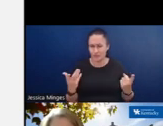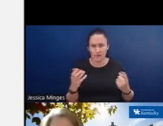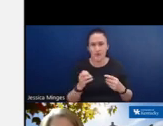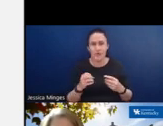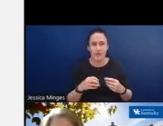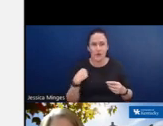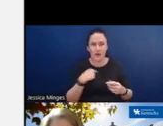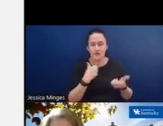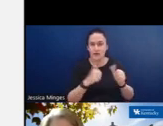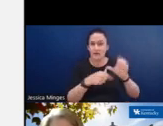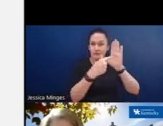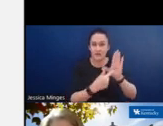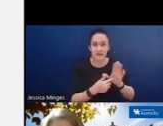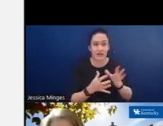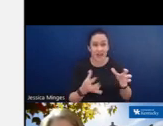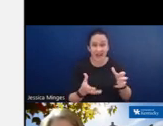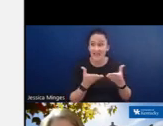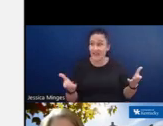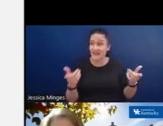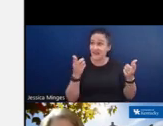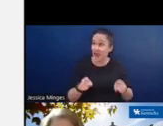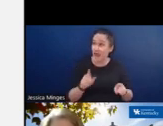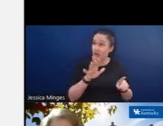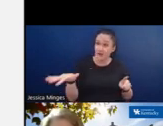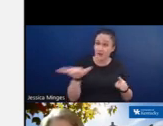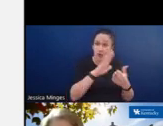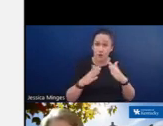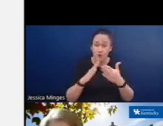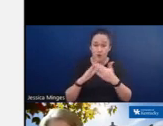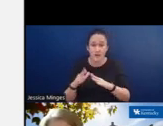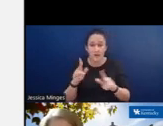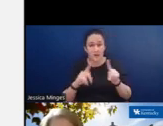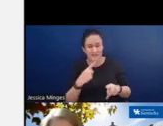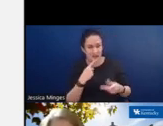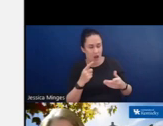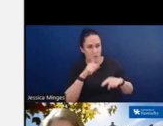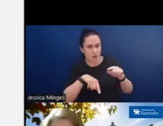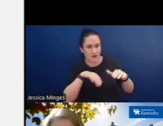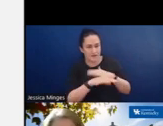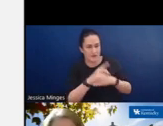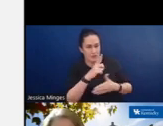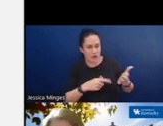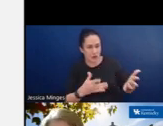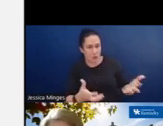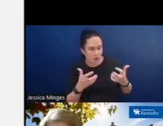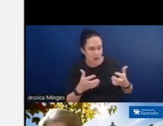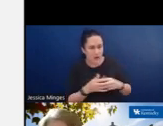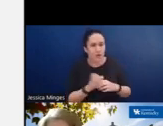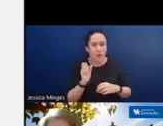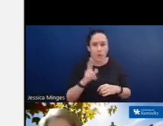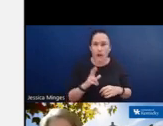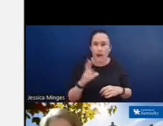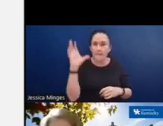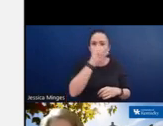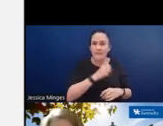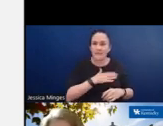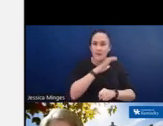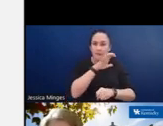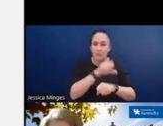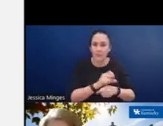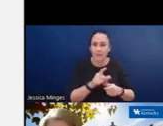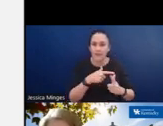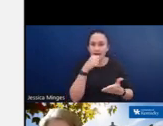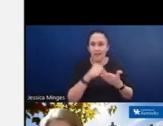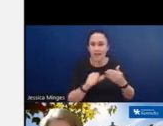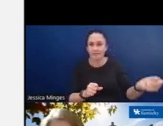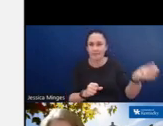these things in the community that are happening that people are saying, like, I couldn't access what I wanted to, or I missed my appointment and I got a letter